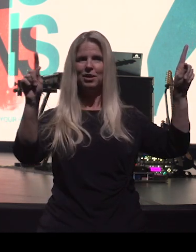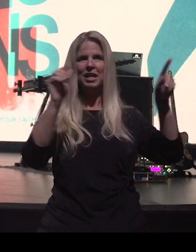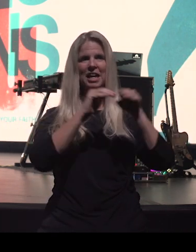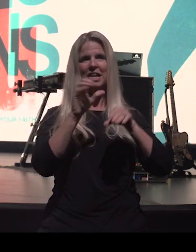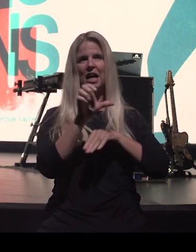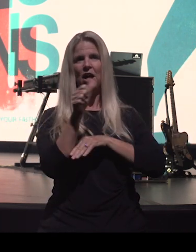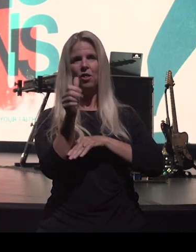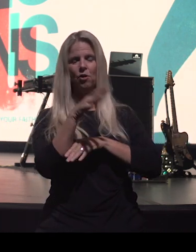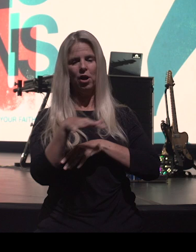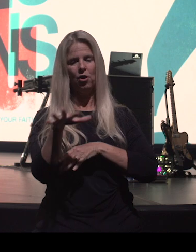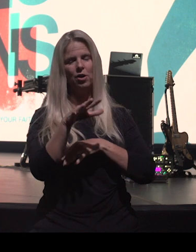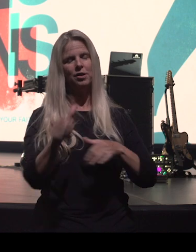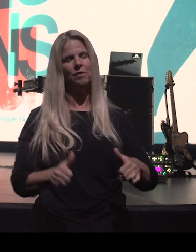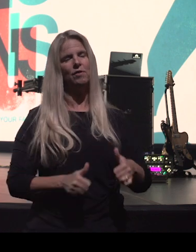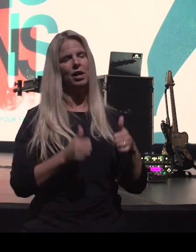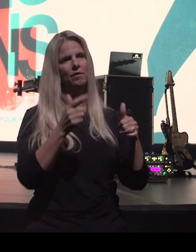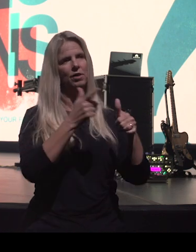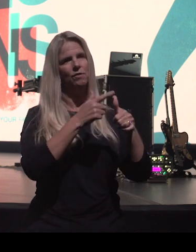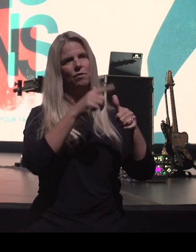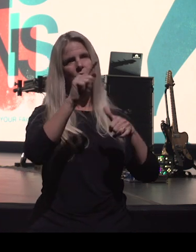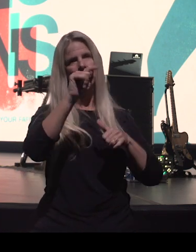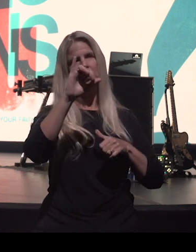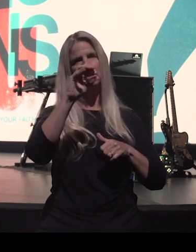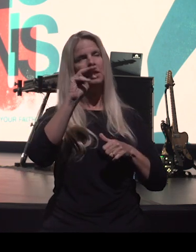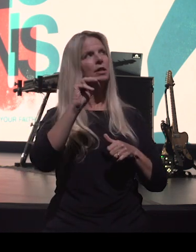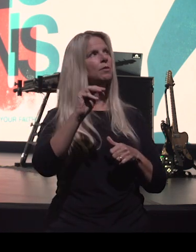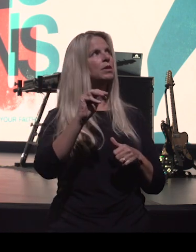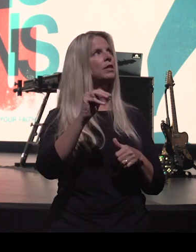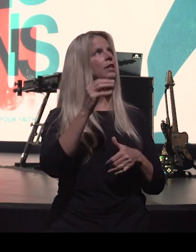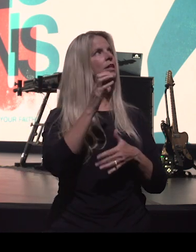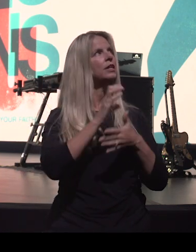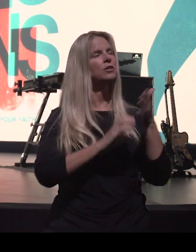1 Timothy chapter 4, verse 7 through 8.